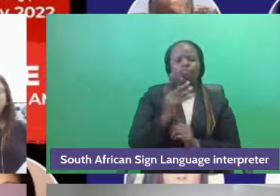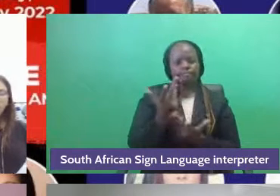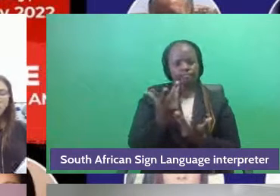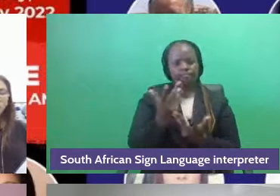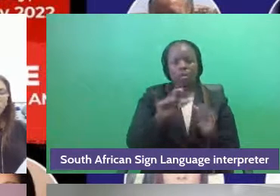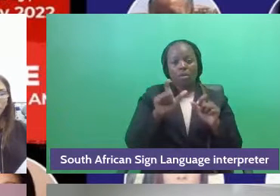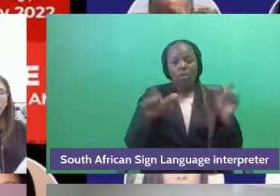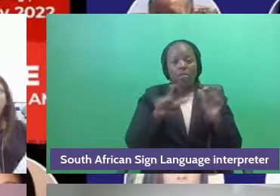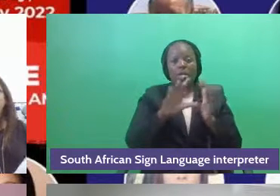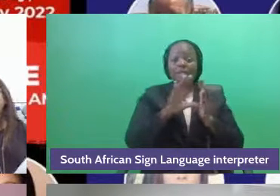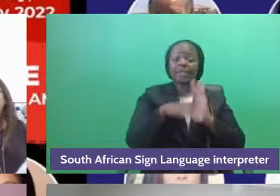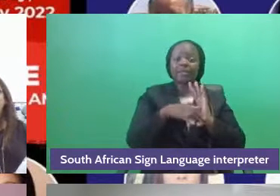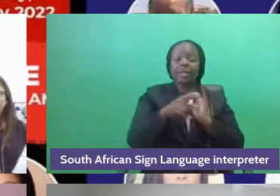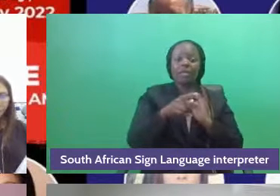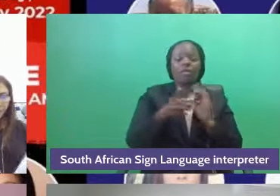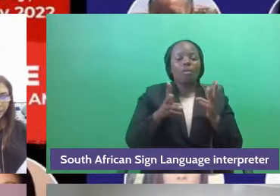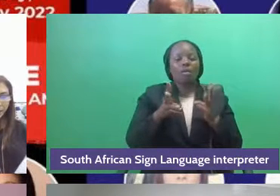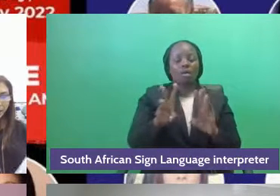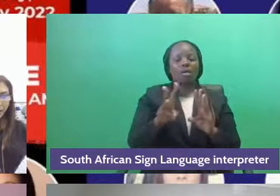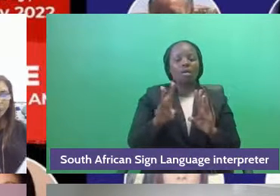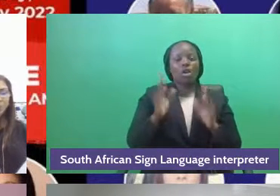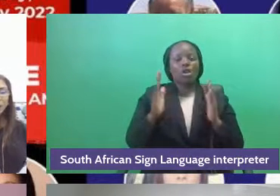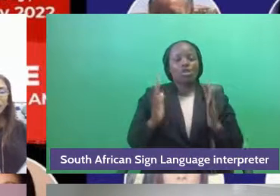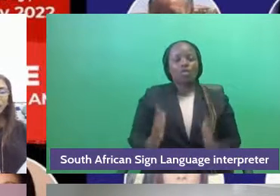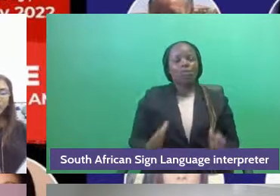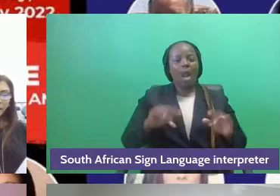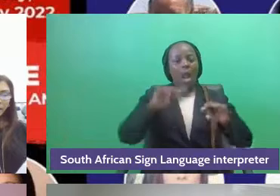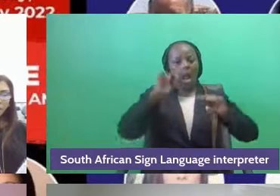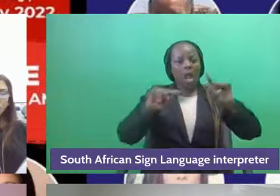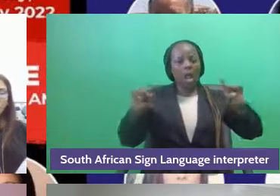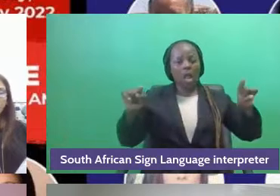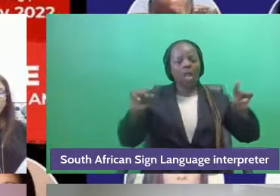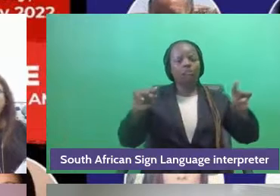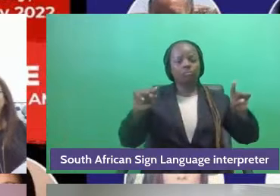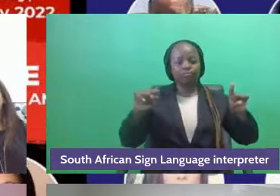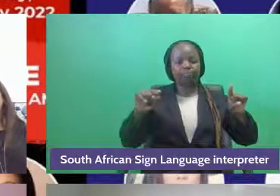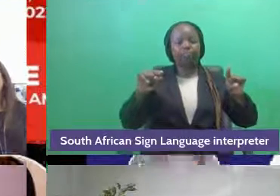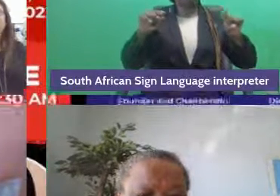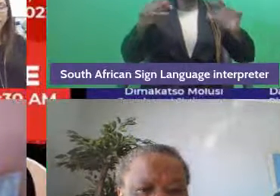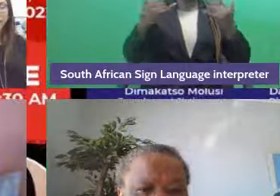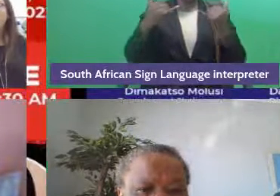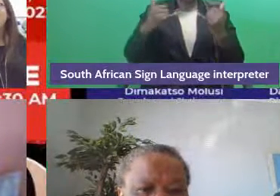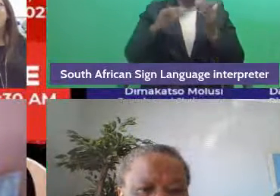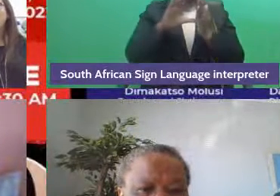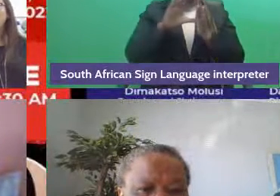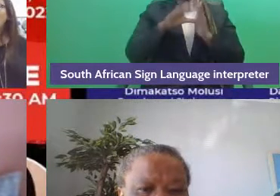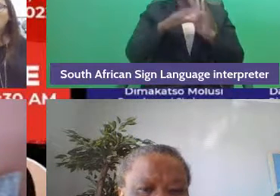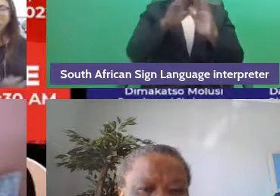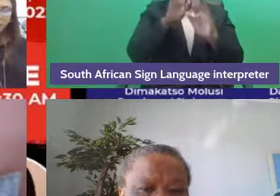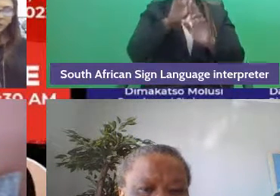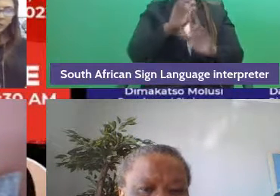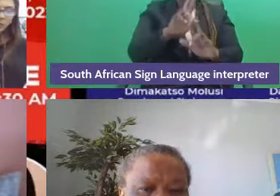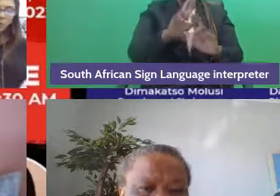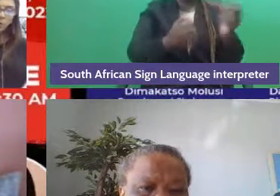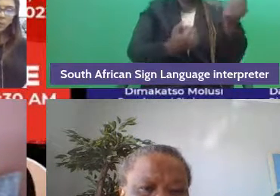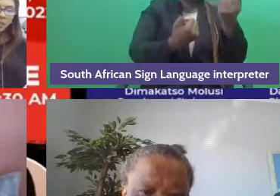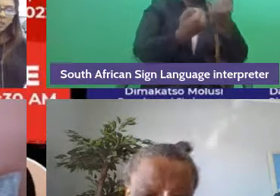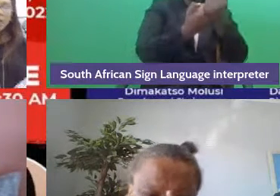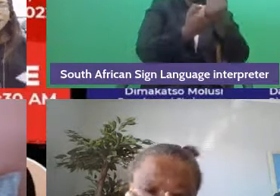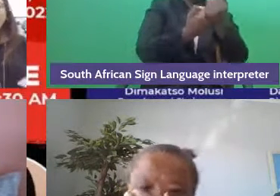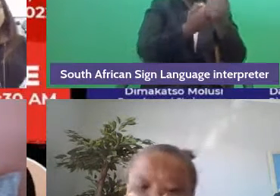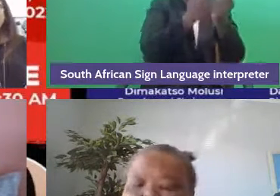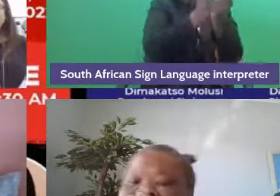is a natural part of human diversity and therefore should be respected and supported in all its various